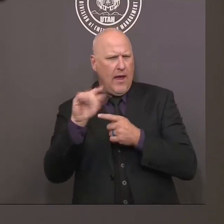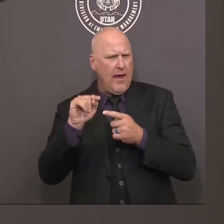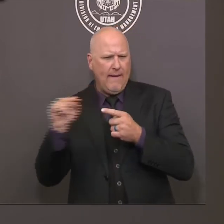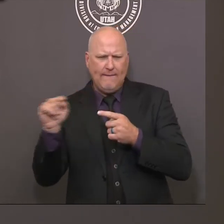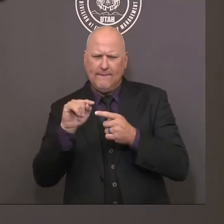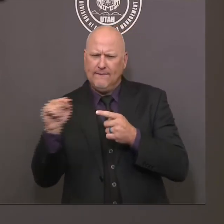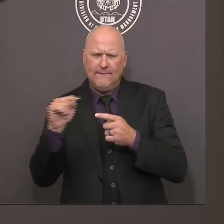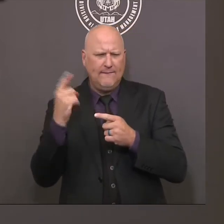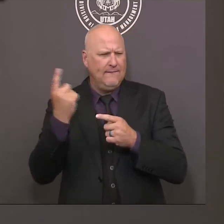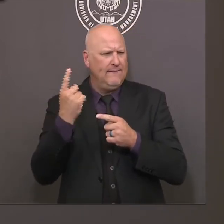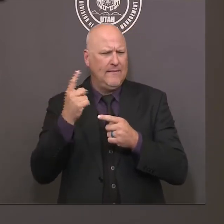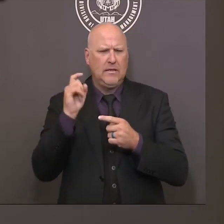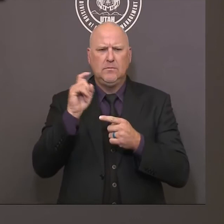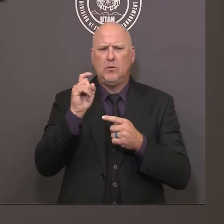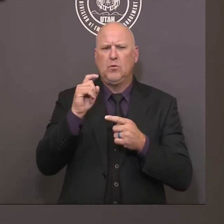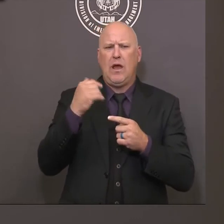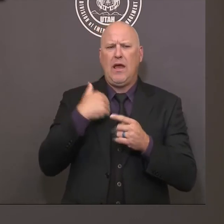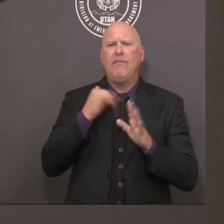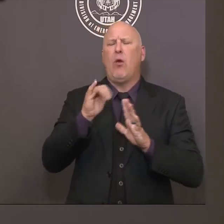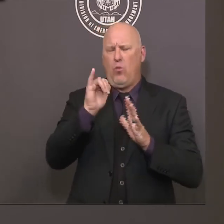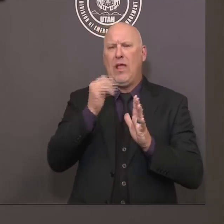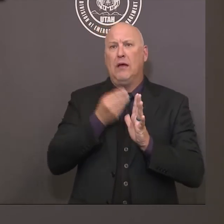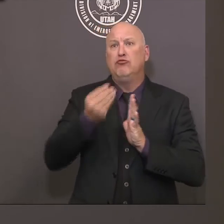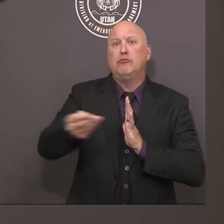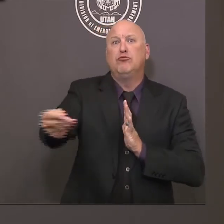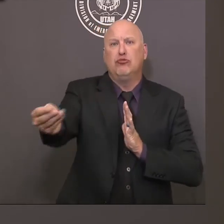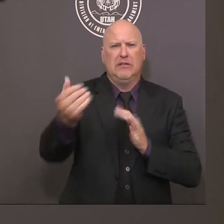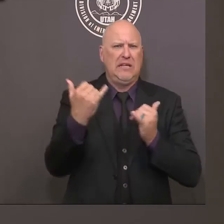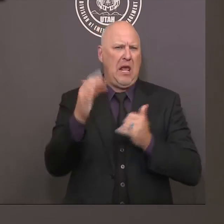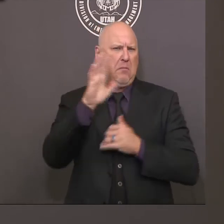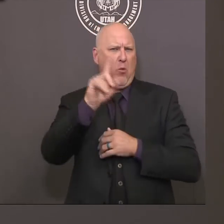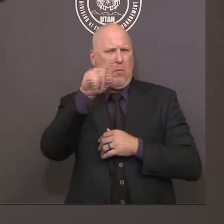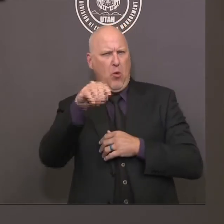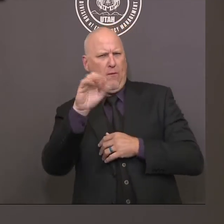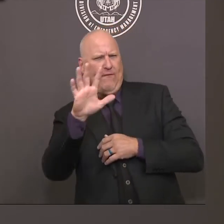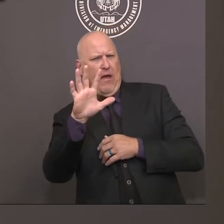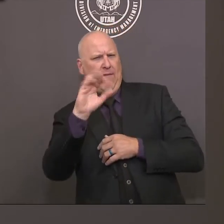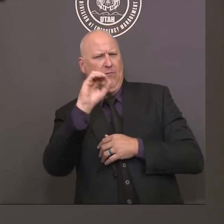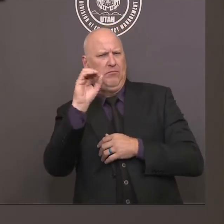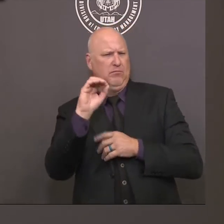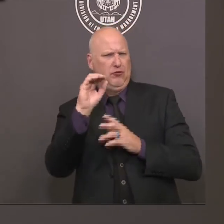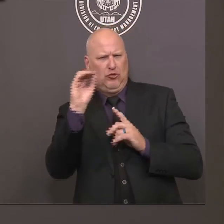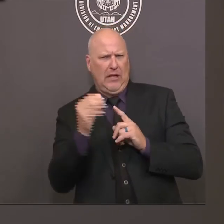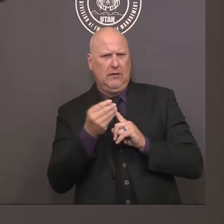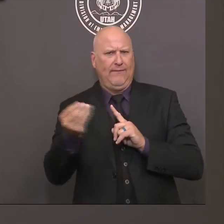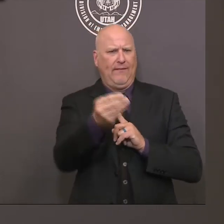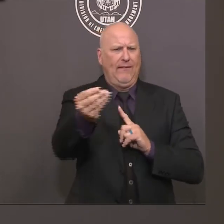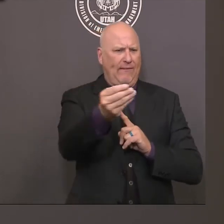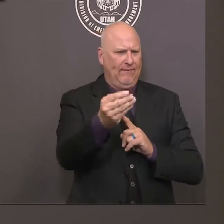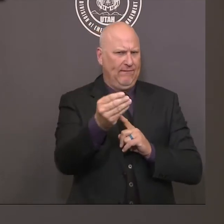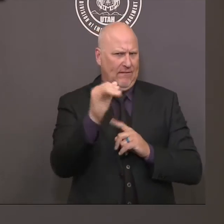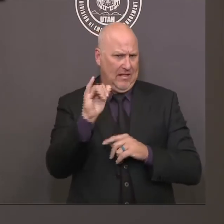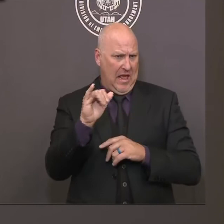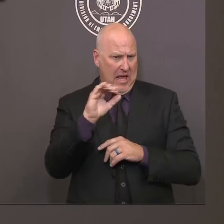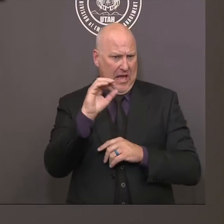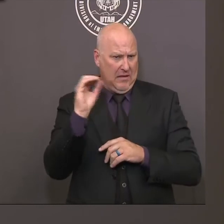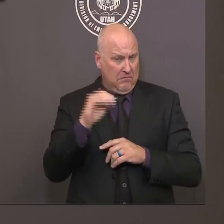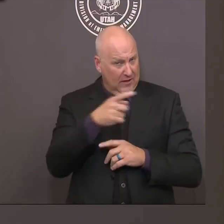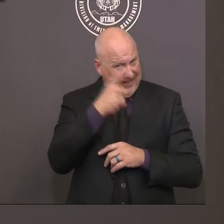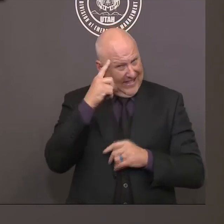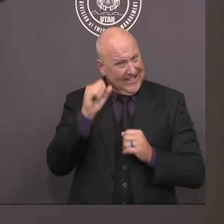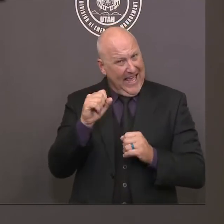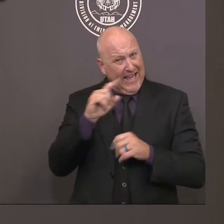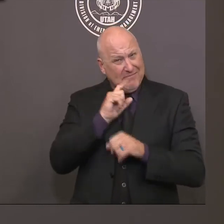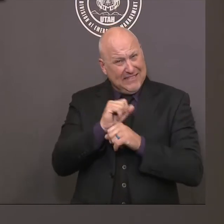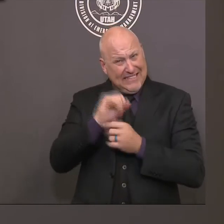rate less than 1. Yep. How does the state plan to get that rate of transmission down while continuing to reopen our economy? Yeah,